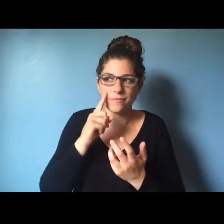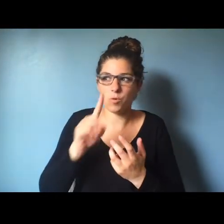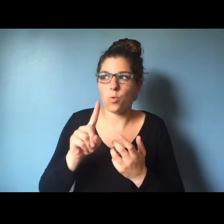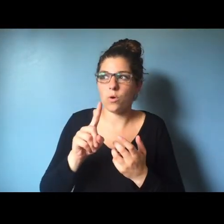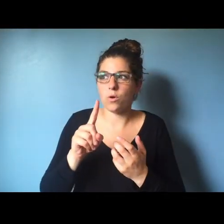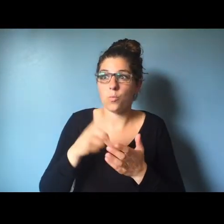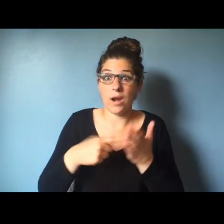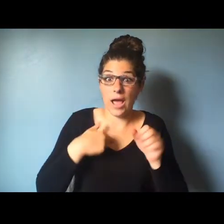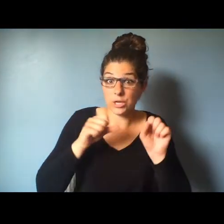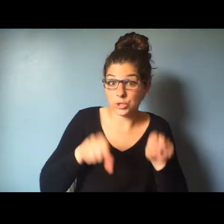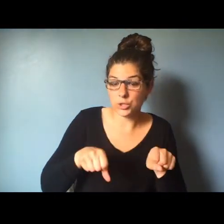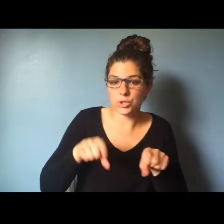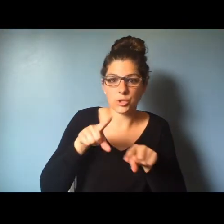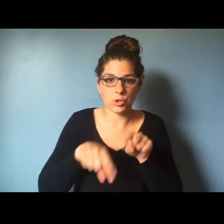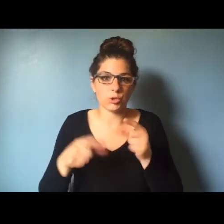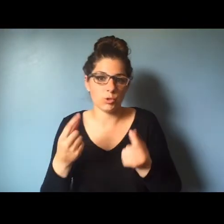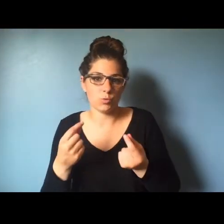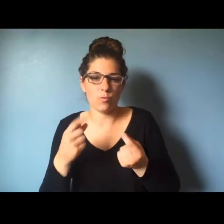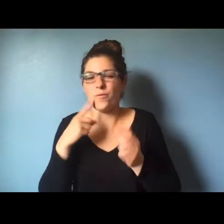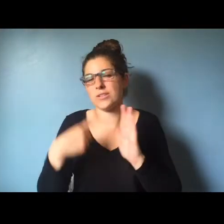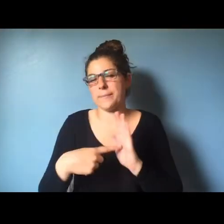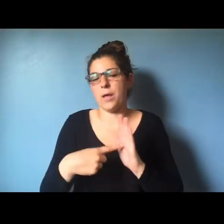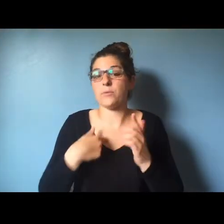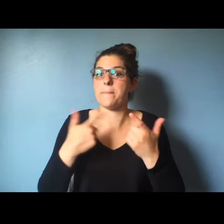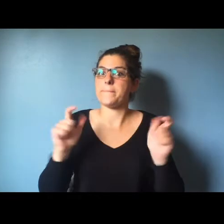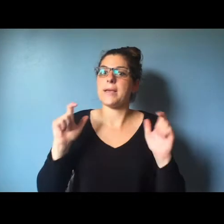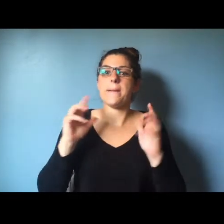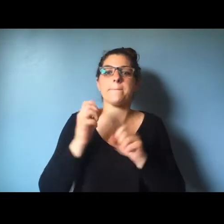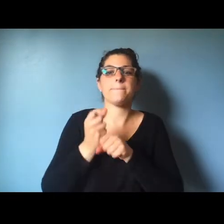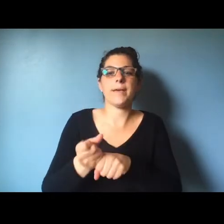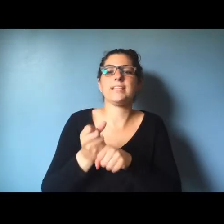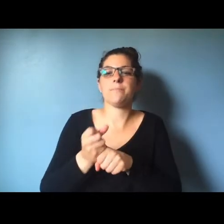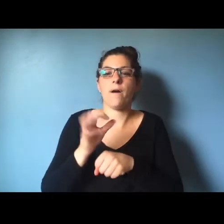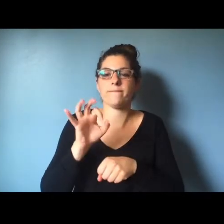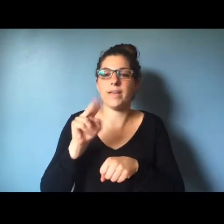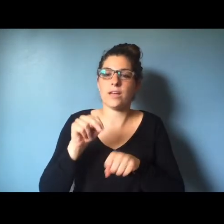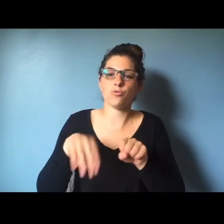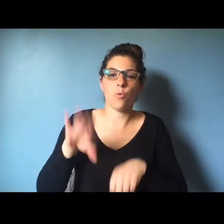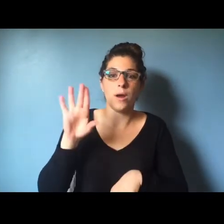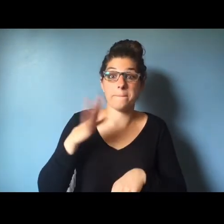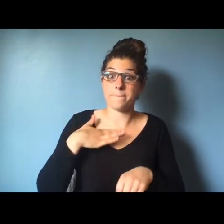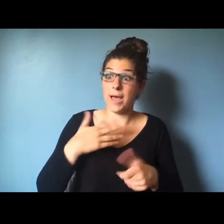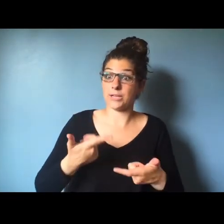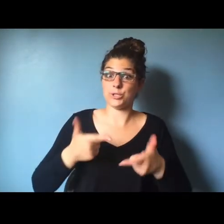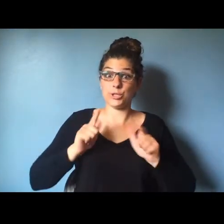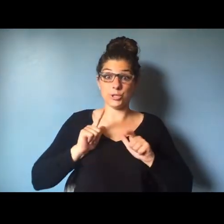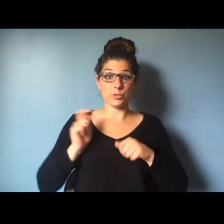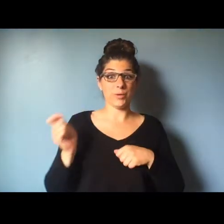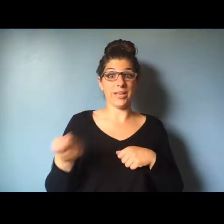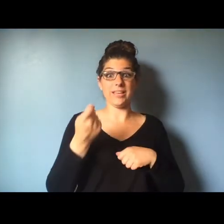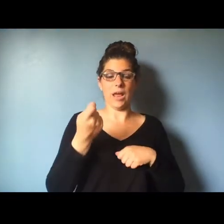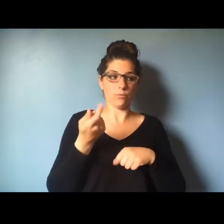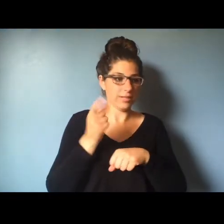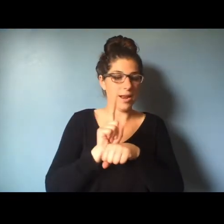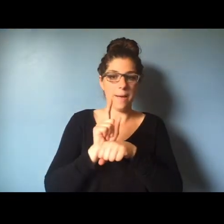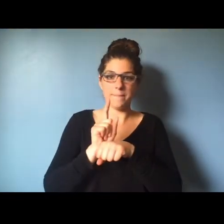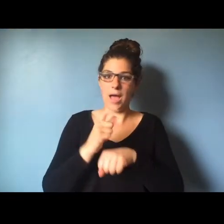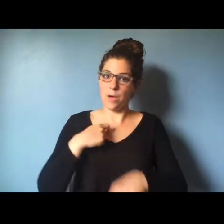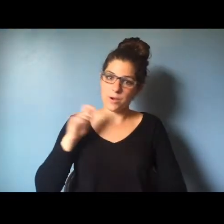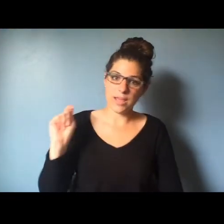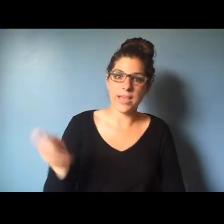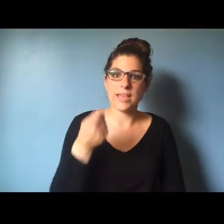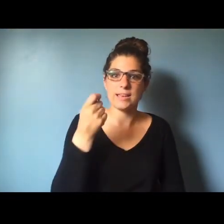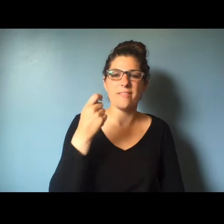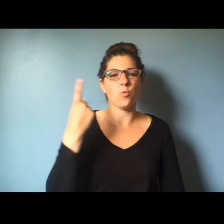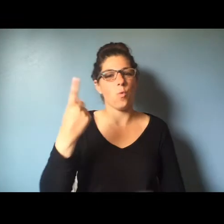what I could and couldn't do. Like, for instance, I was a big baseball fan growing up. And when it was my turn to hit, I would get up to the plate, I would hit the ball, but then one of